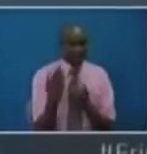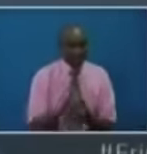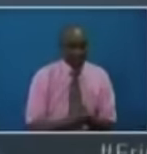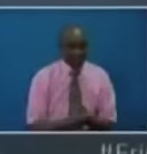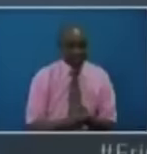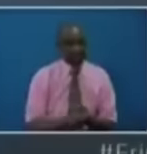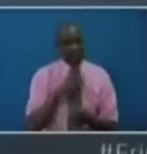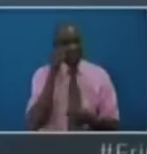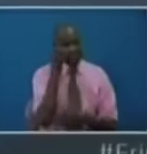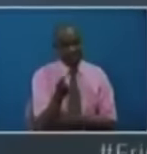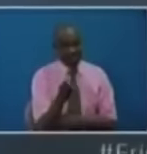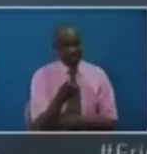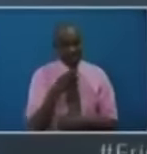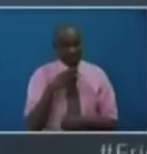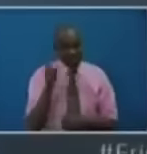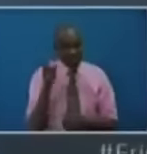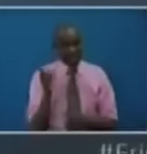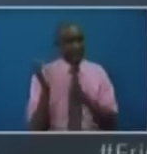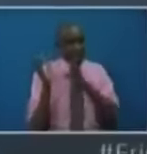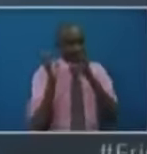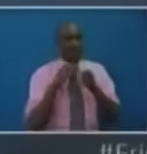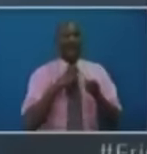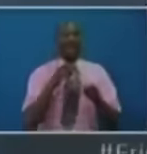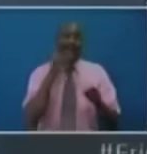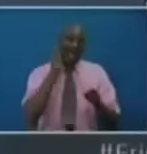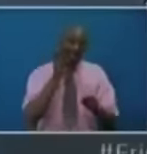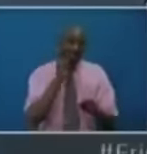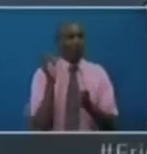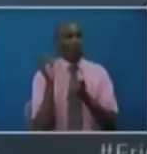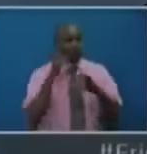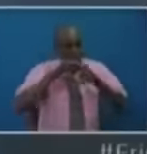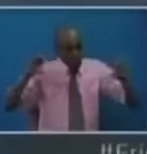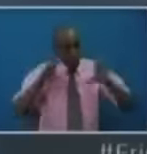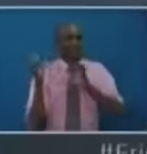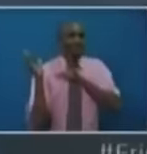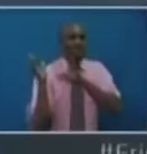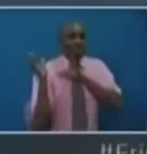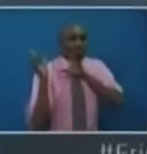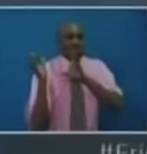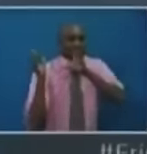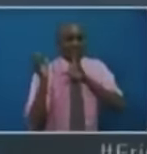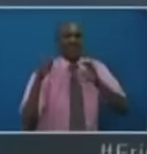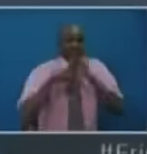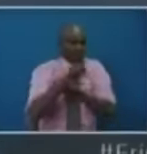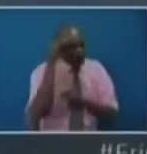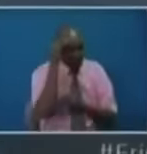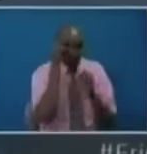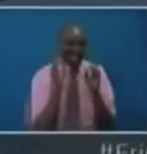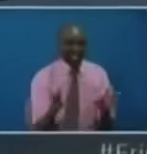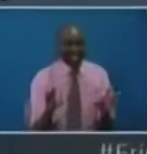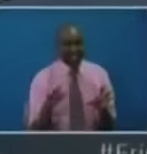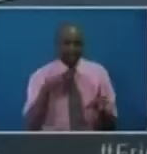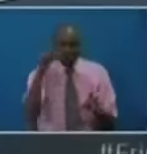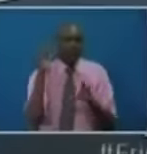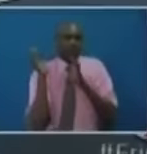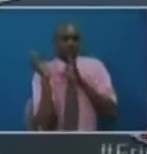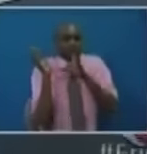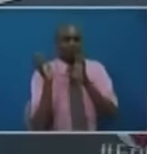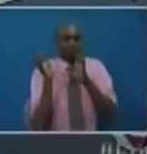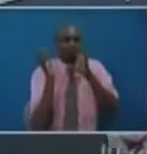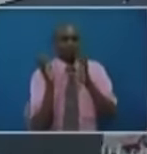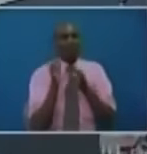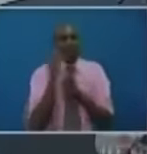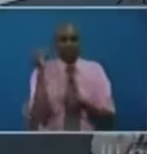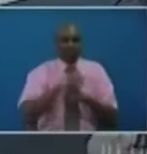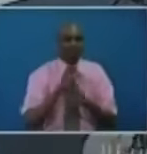Yeah, I went to Alliance. Tulipeleka bao. My uncle anapeleka bao Alliance. So you're going to deliver some supplies. Yeah, then after the holidays, I went back to